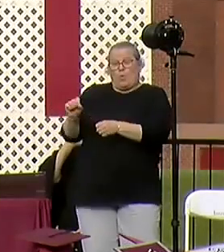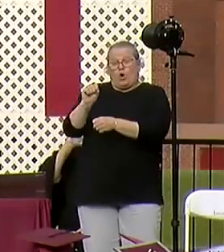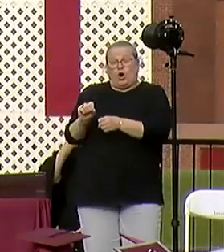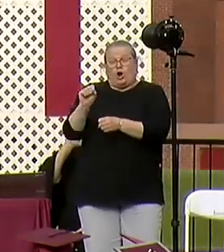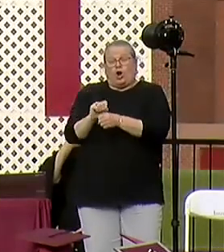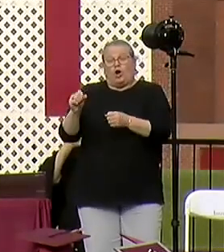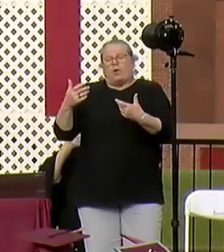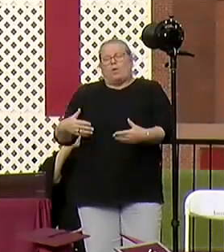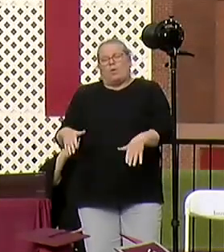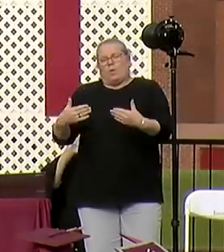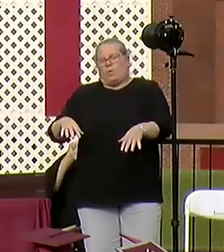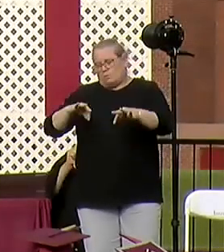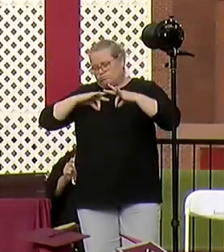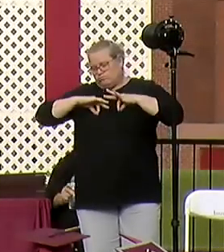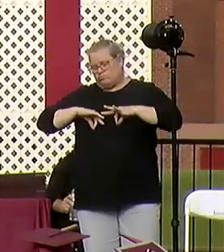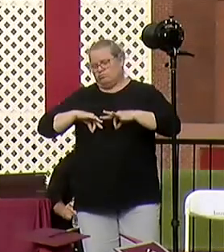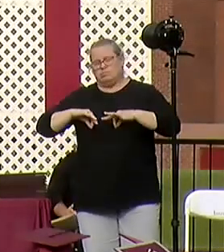life.